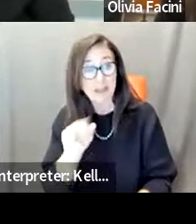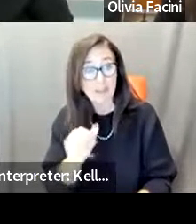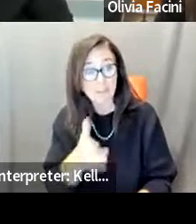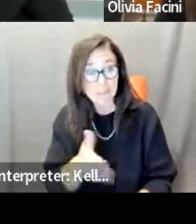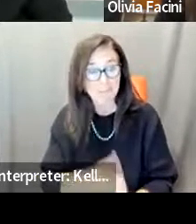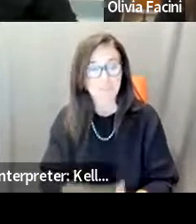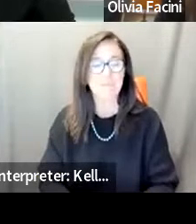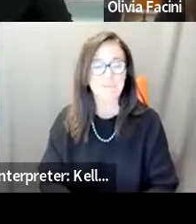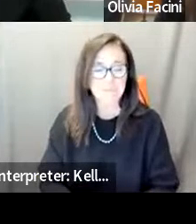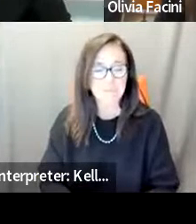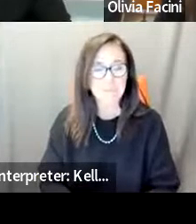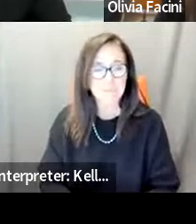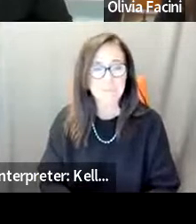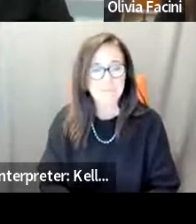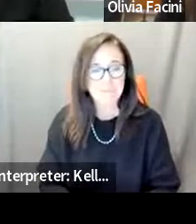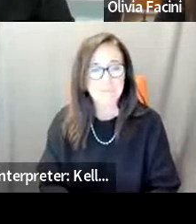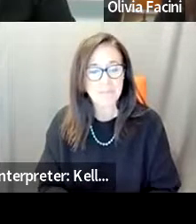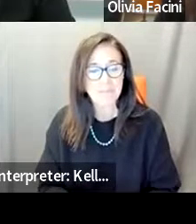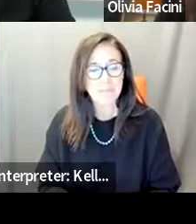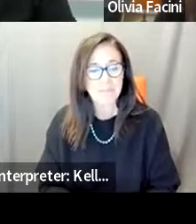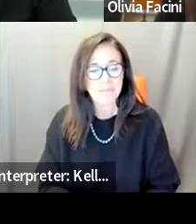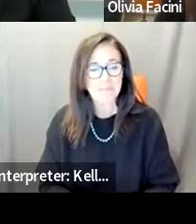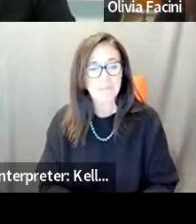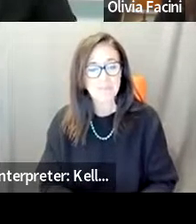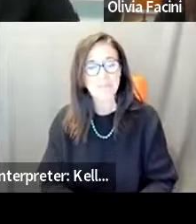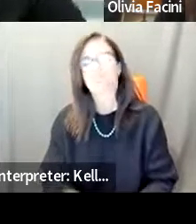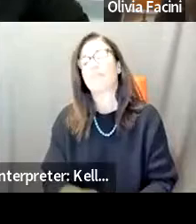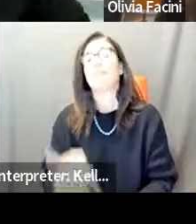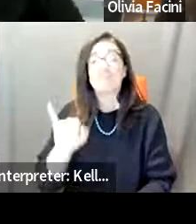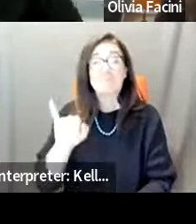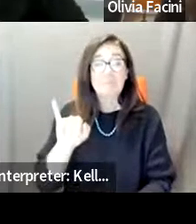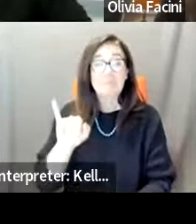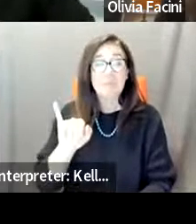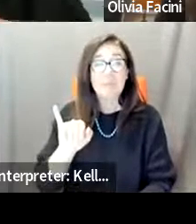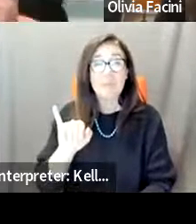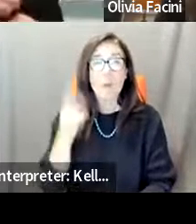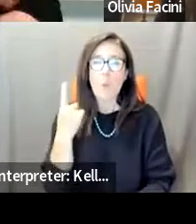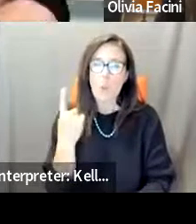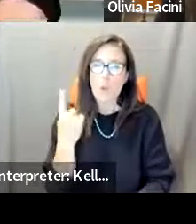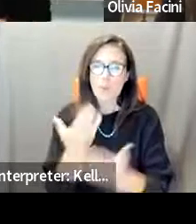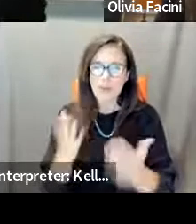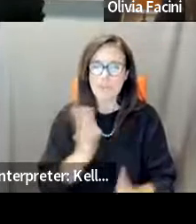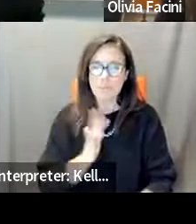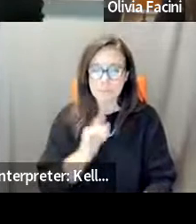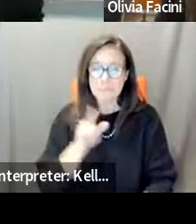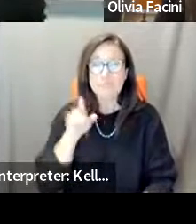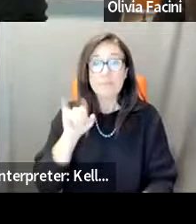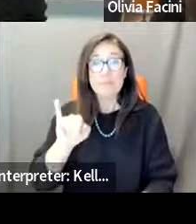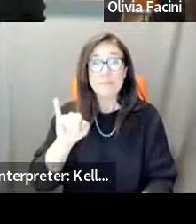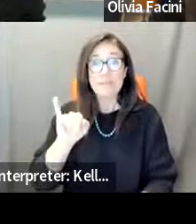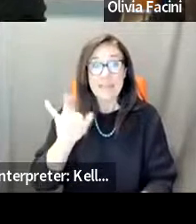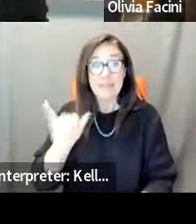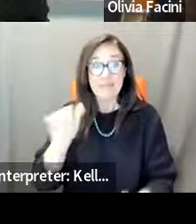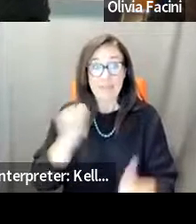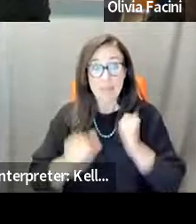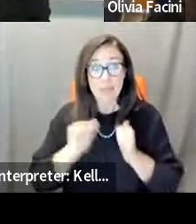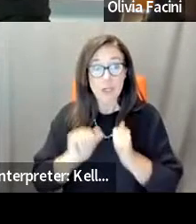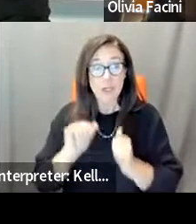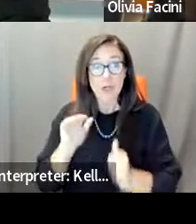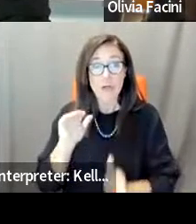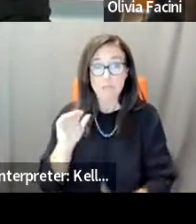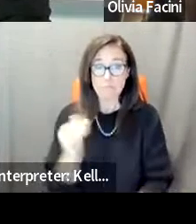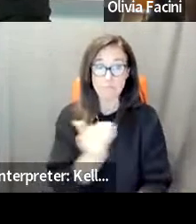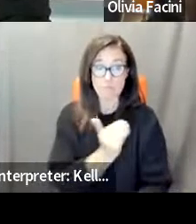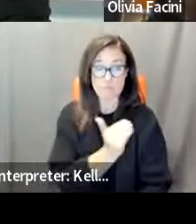venue takes the time to ask for my input before a performance, and feedback after a performance, I'm going